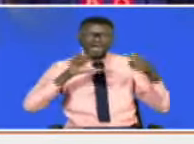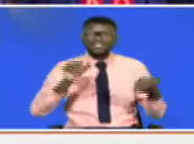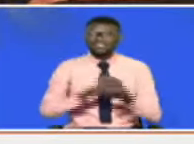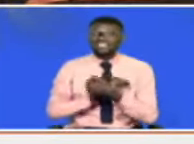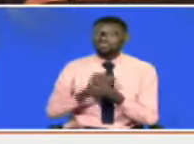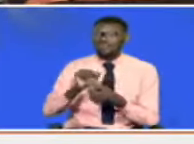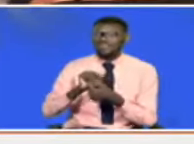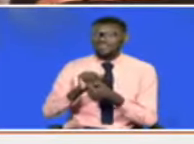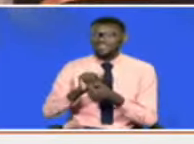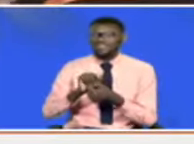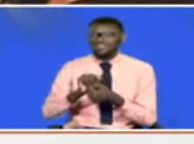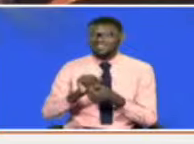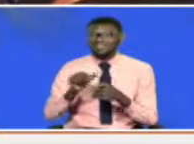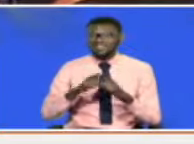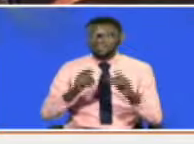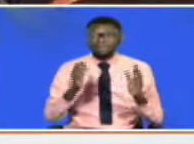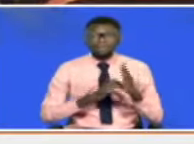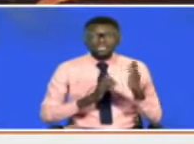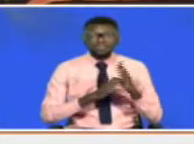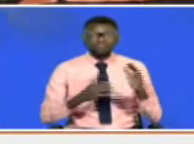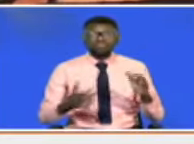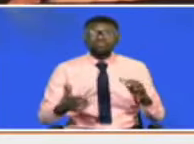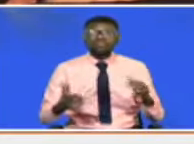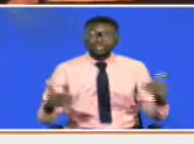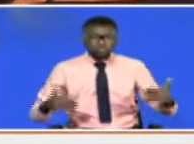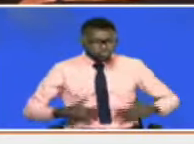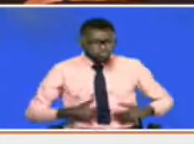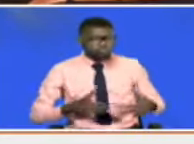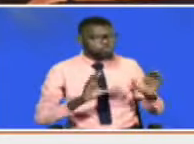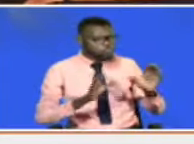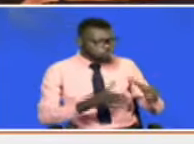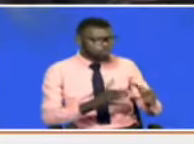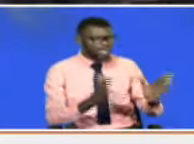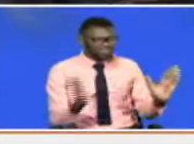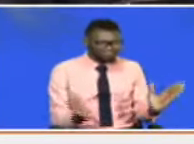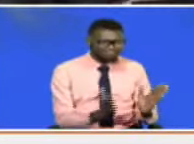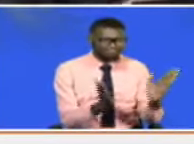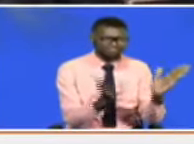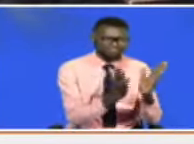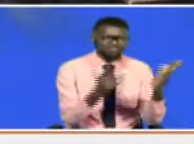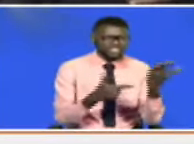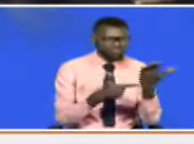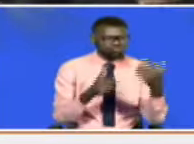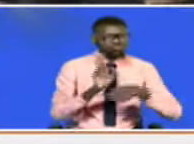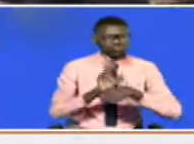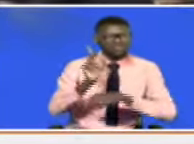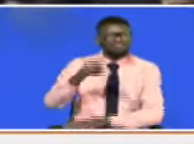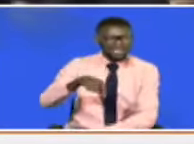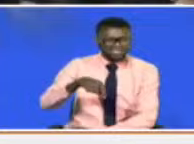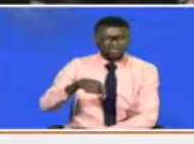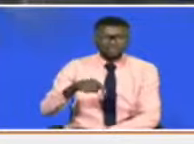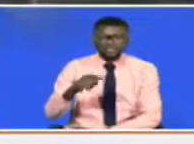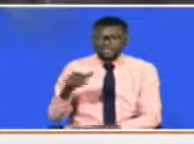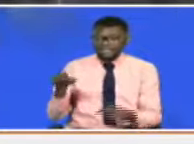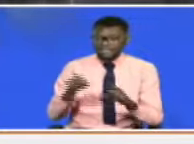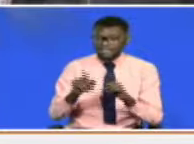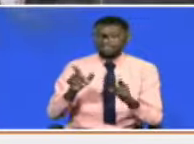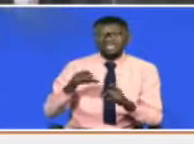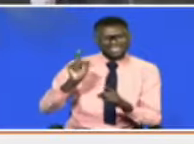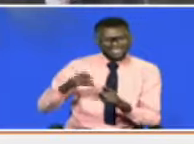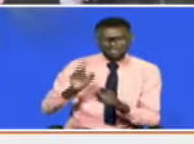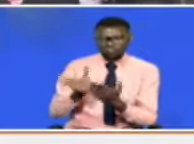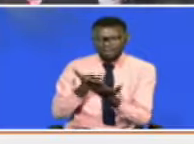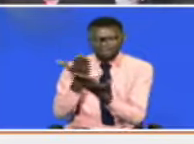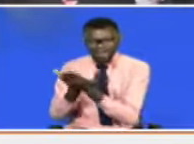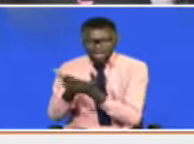And in Machakos, youth have been encouraged to embrace technology and apply for the available opportunities via the